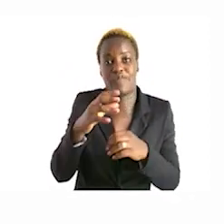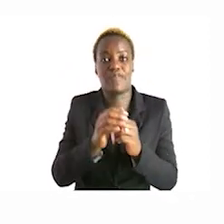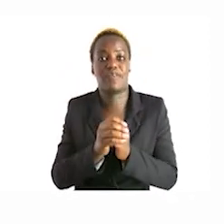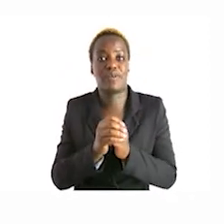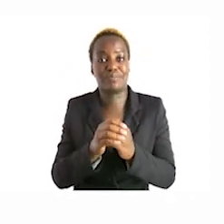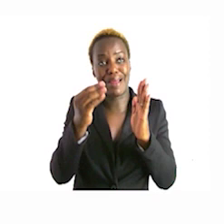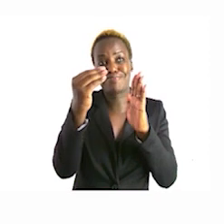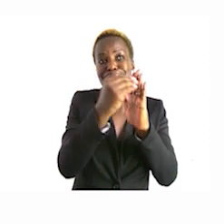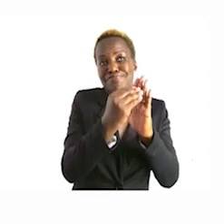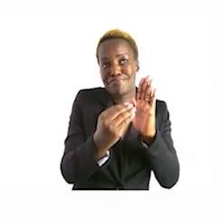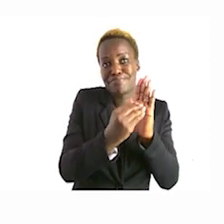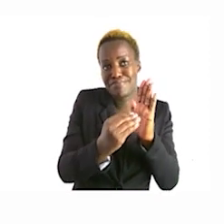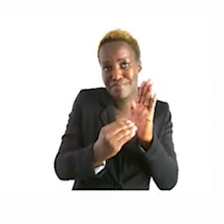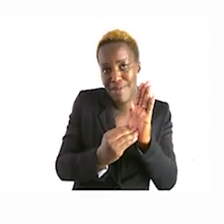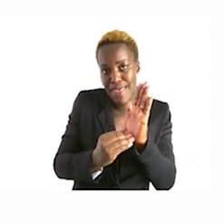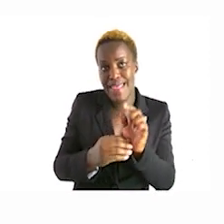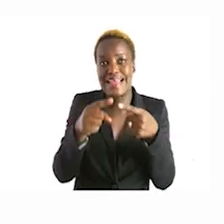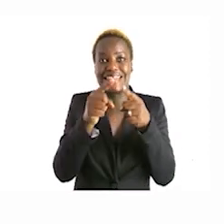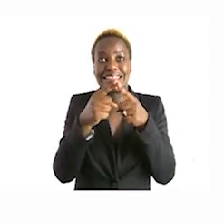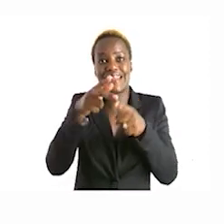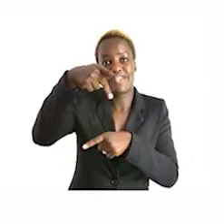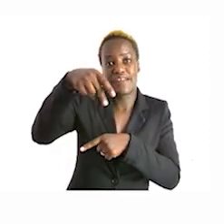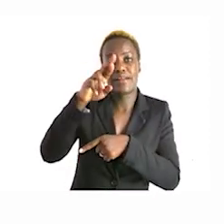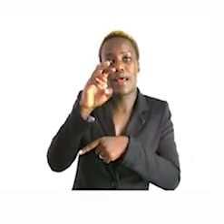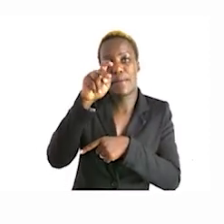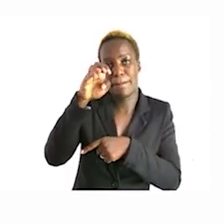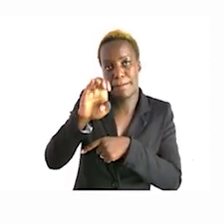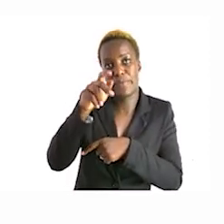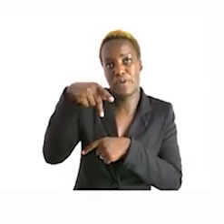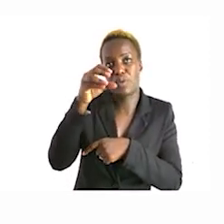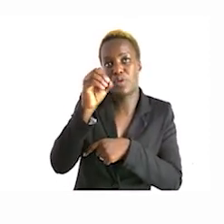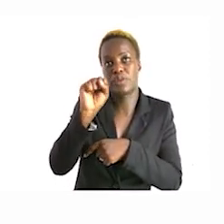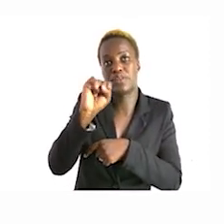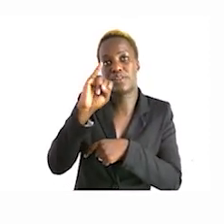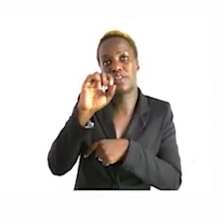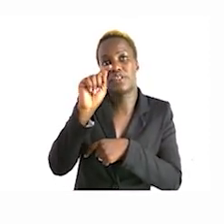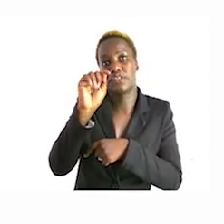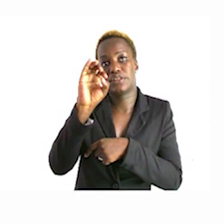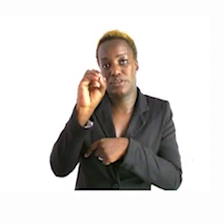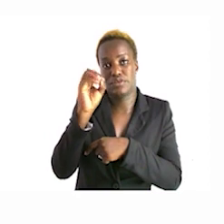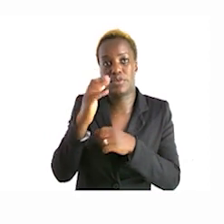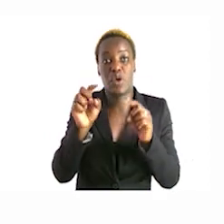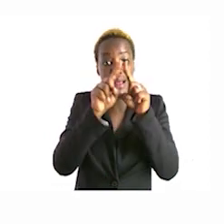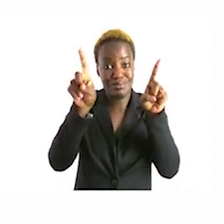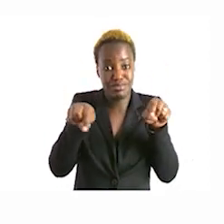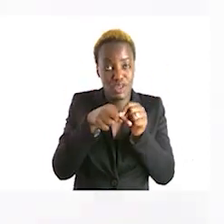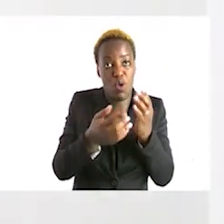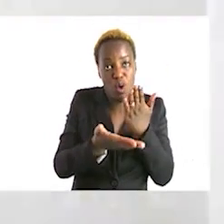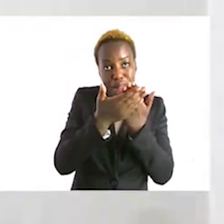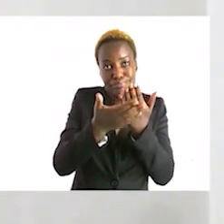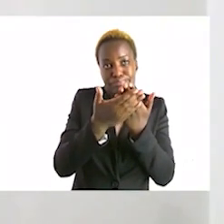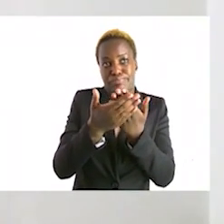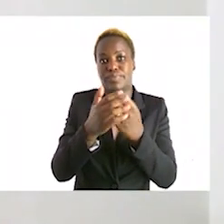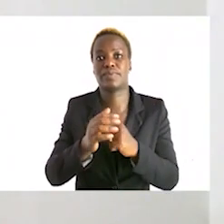the prepositions. The pictures are there to guide you. Here on the chalkboard, I have also